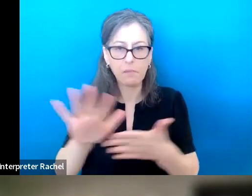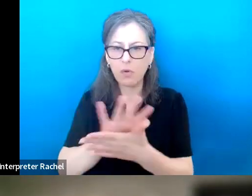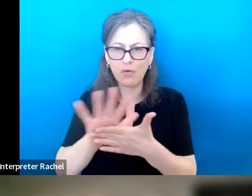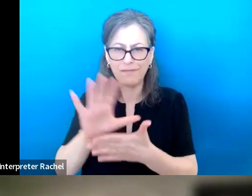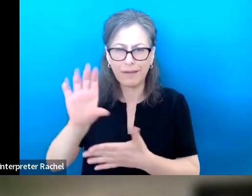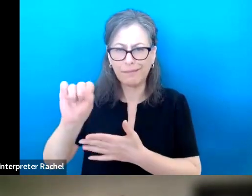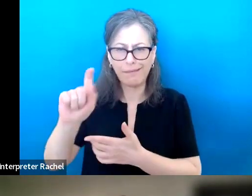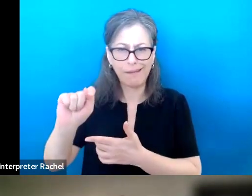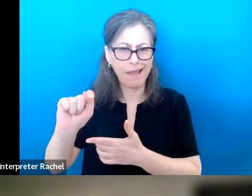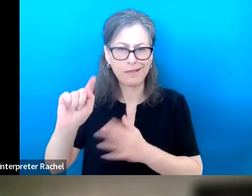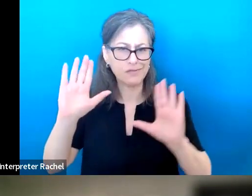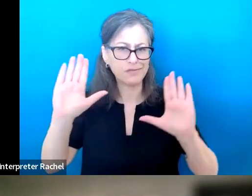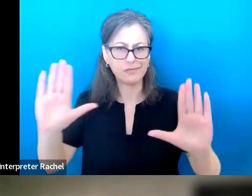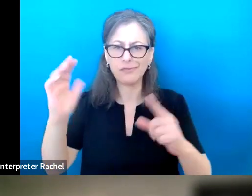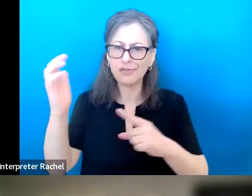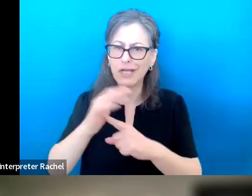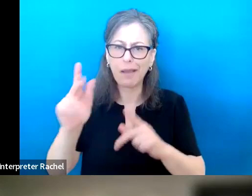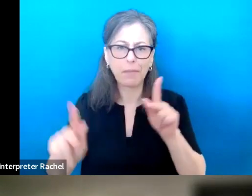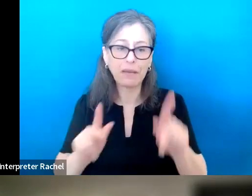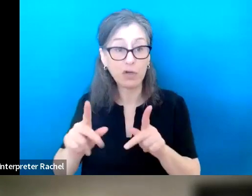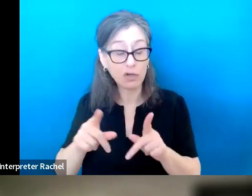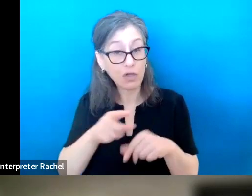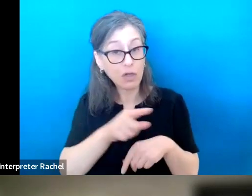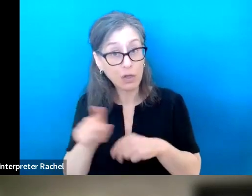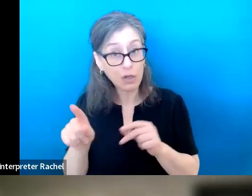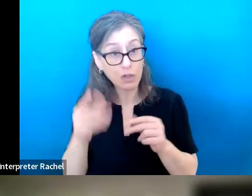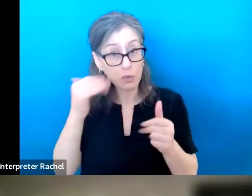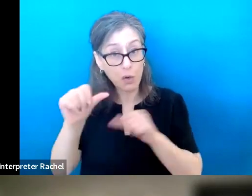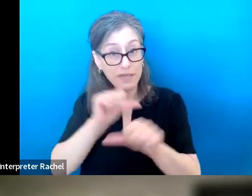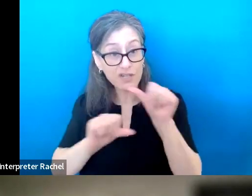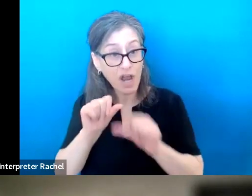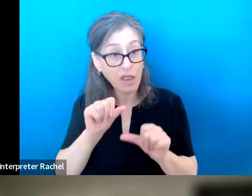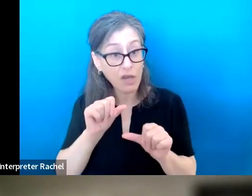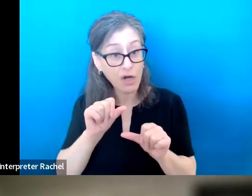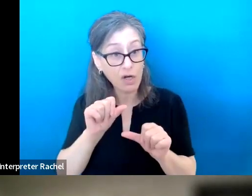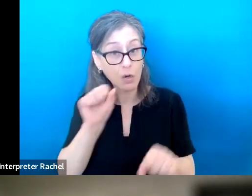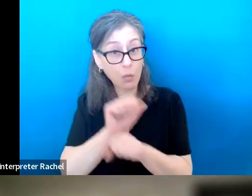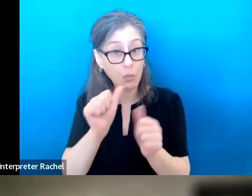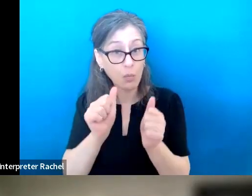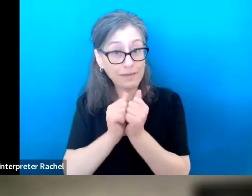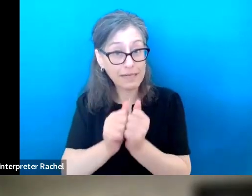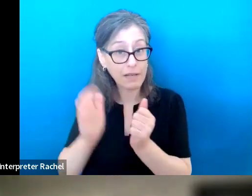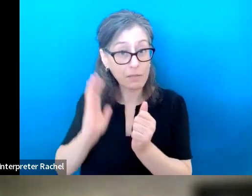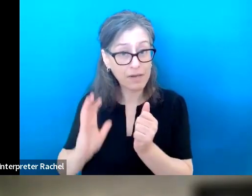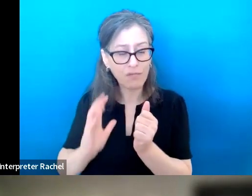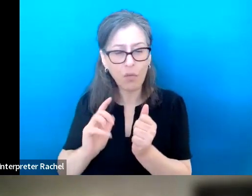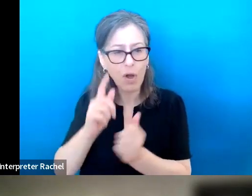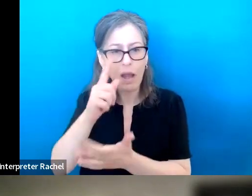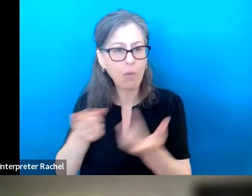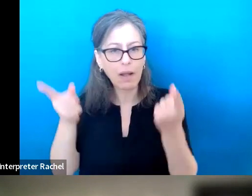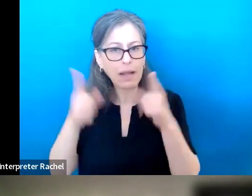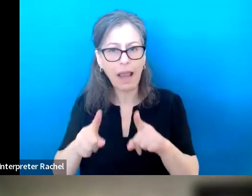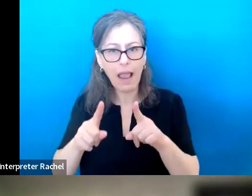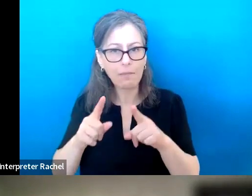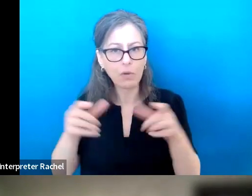cast, what was it like? Well, first of all, did you know each other? Had you ever worked together? And what happened when you